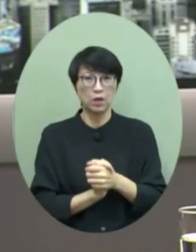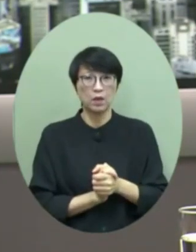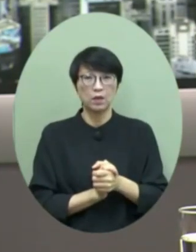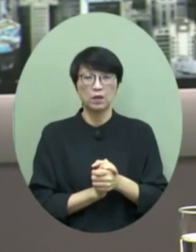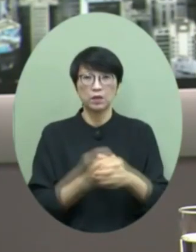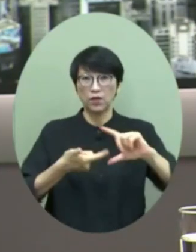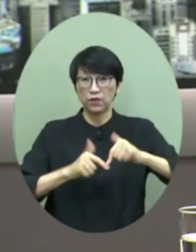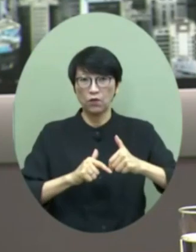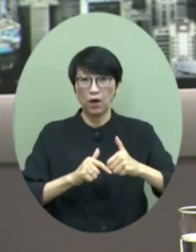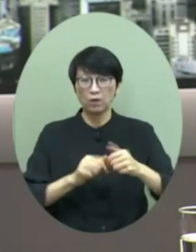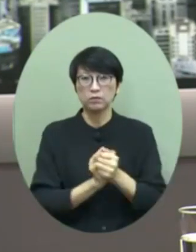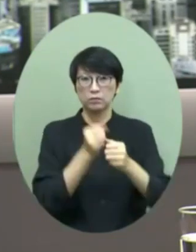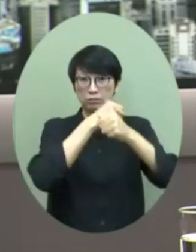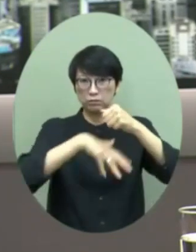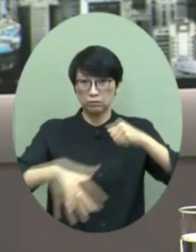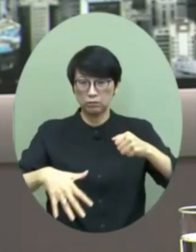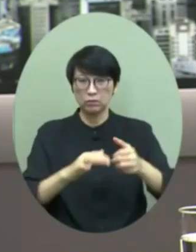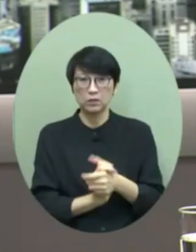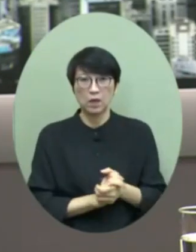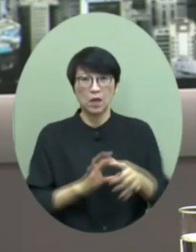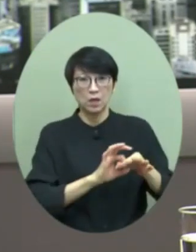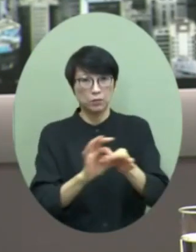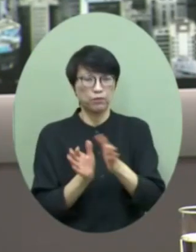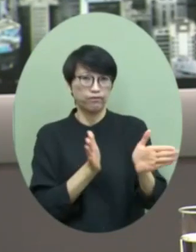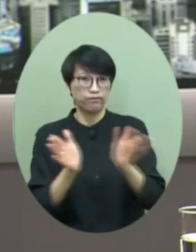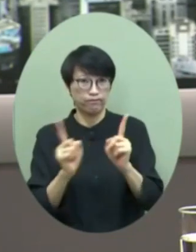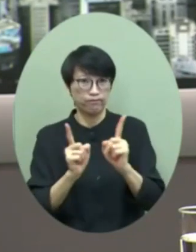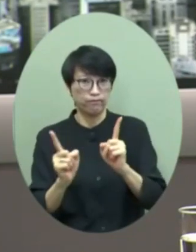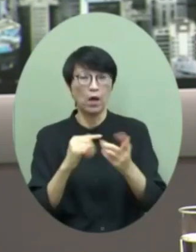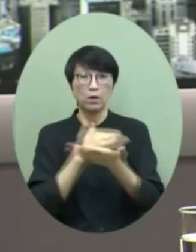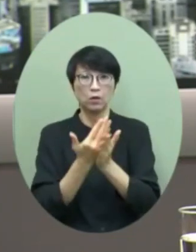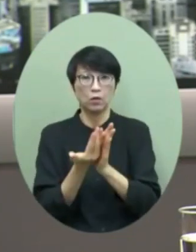setting up a liaison and communication mechanism